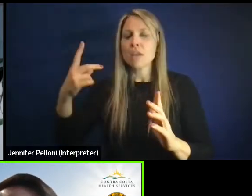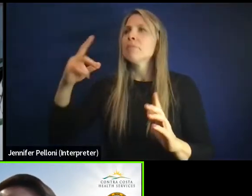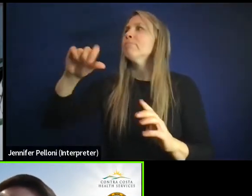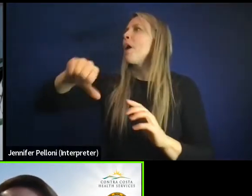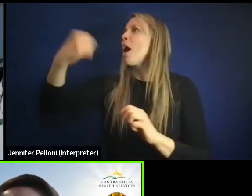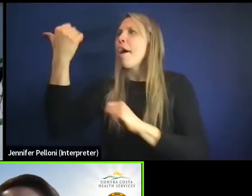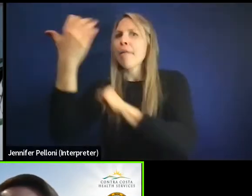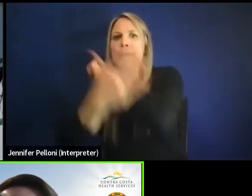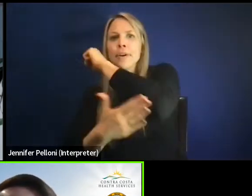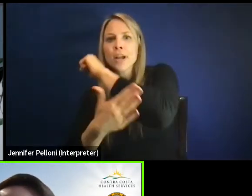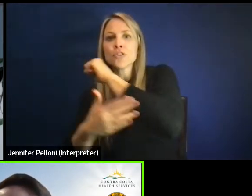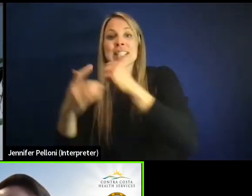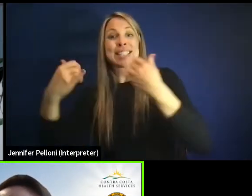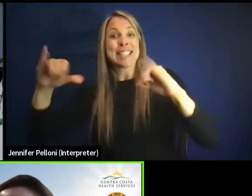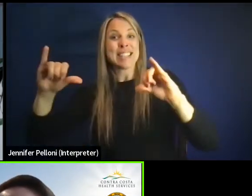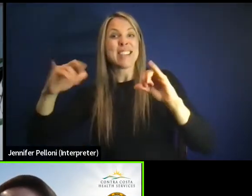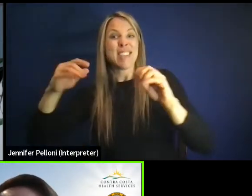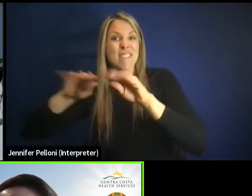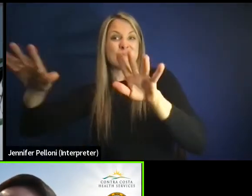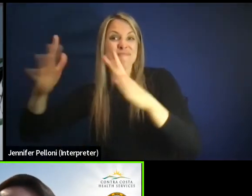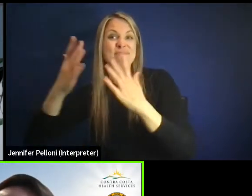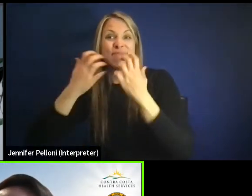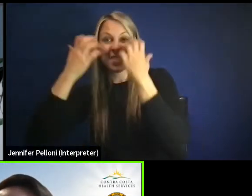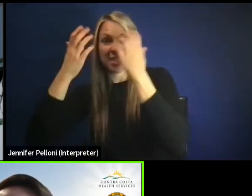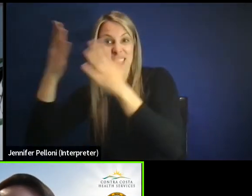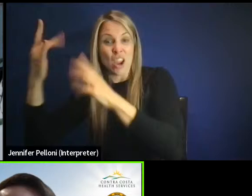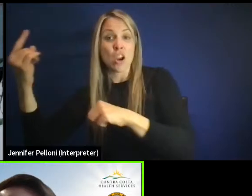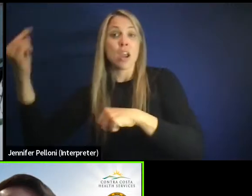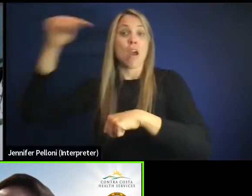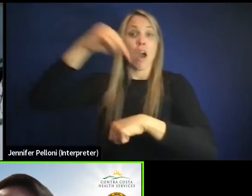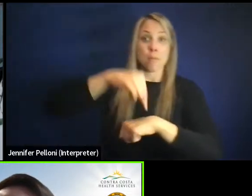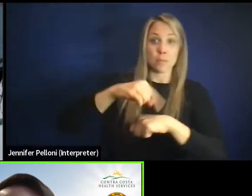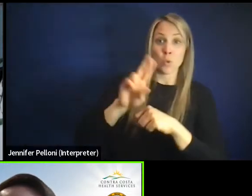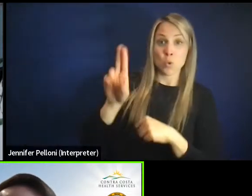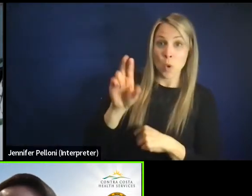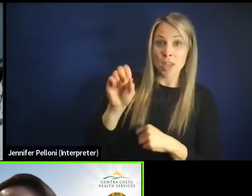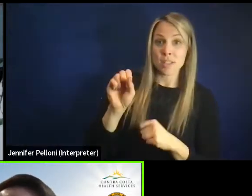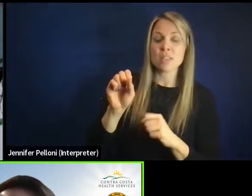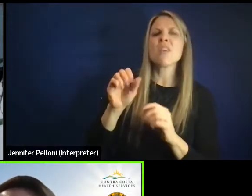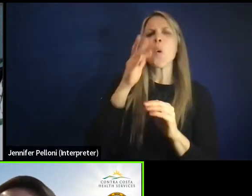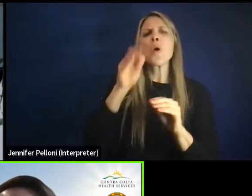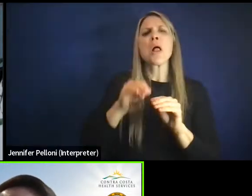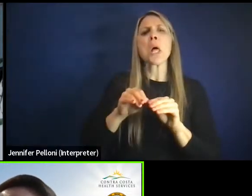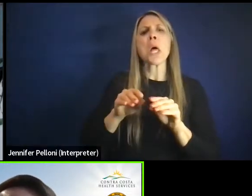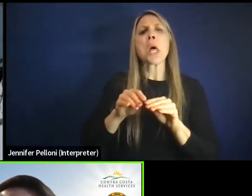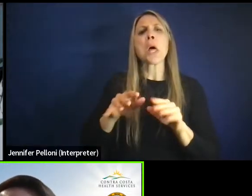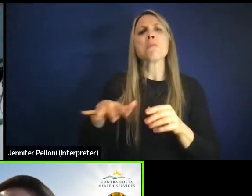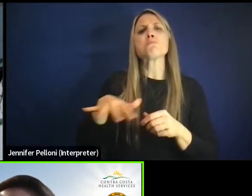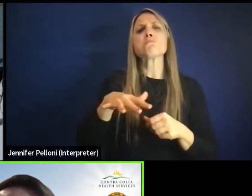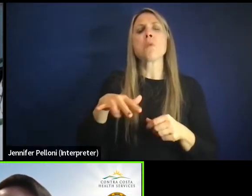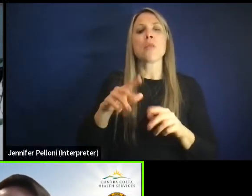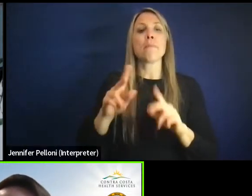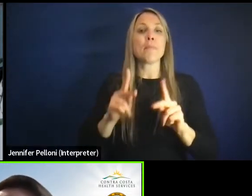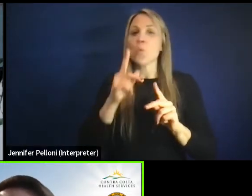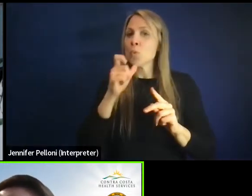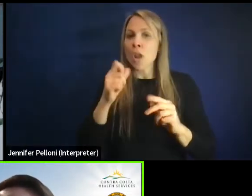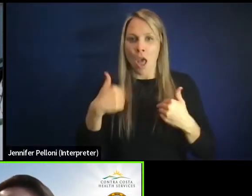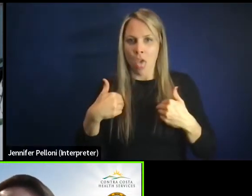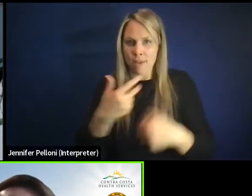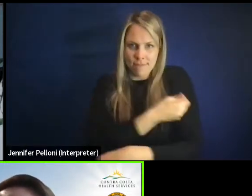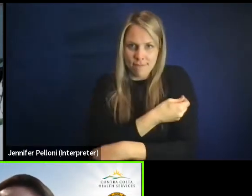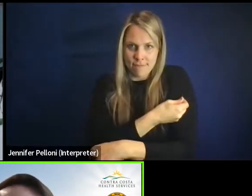that still has measles, and it will spread usually mostly among people who are unvaccinated,